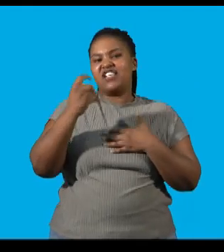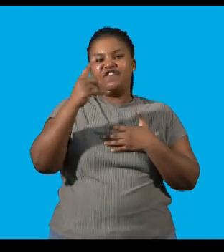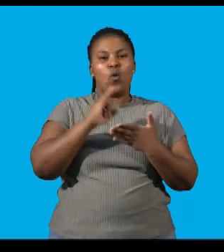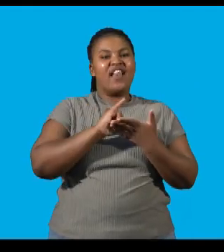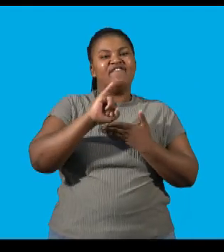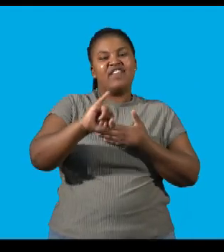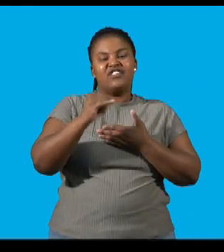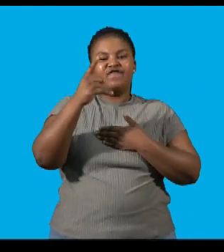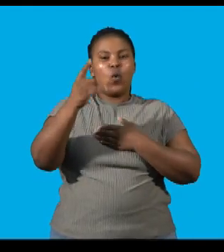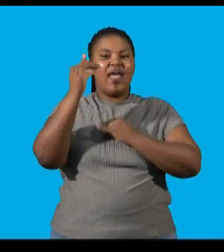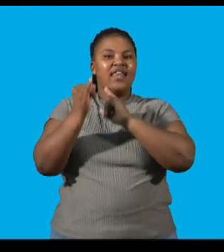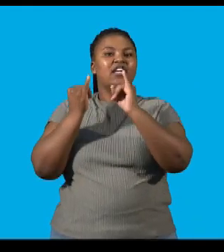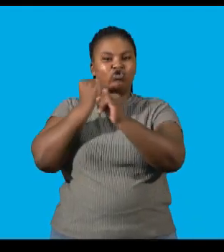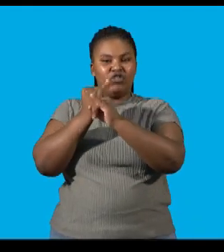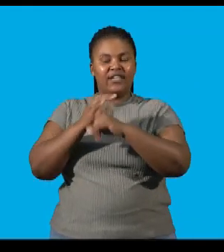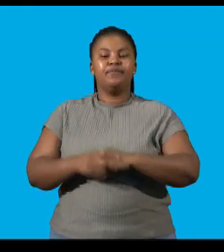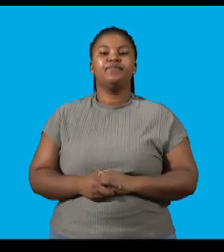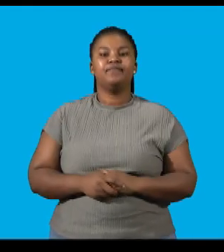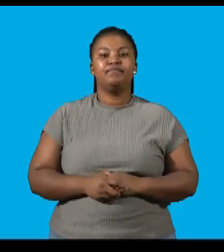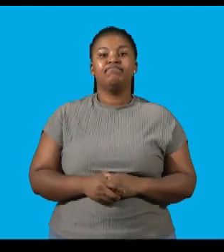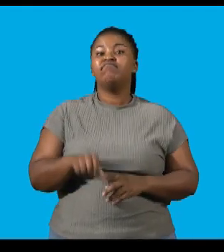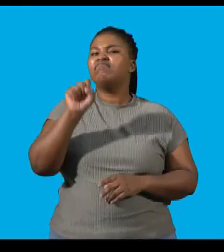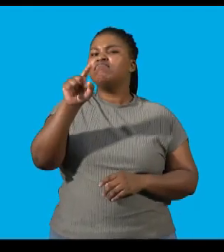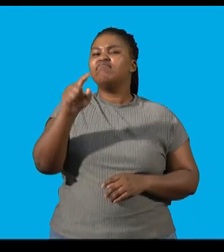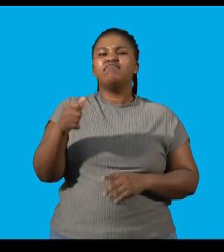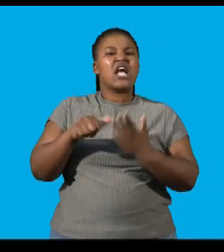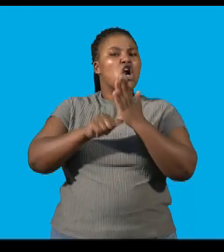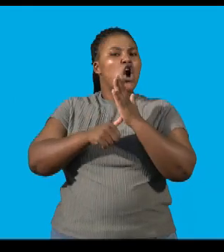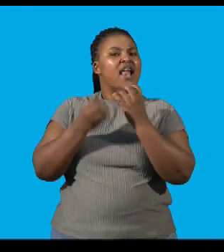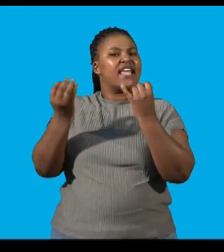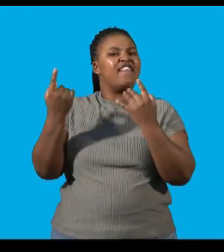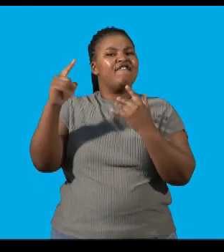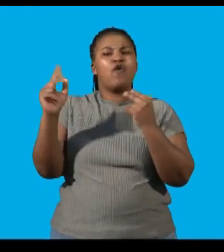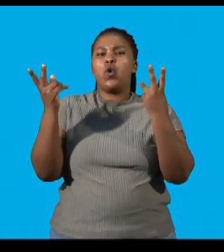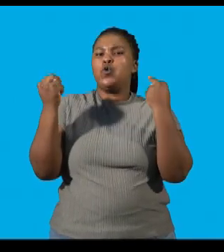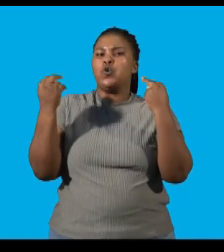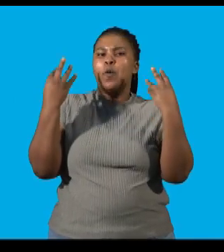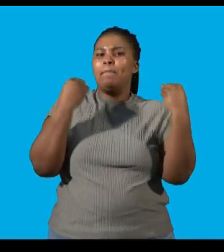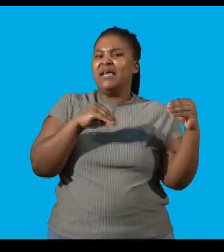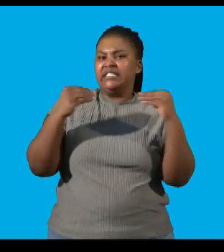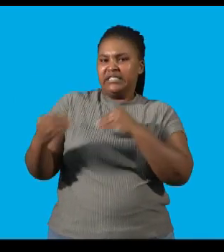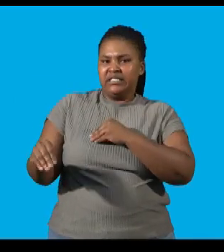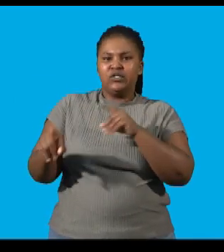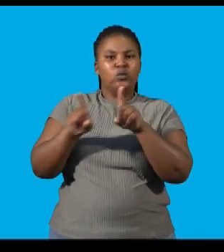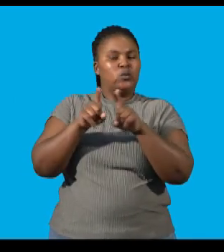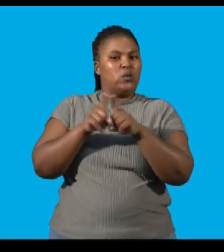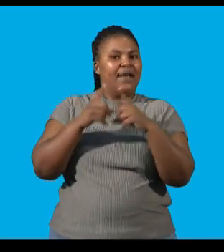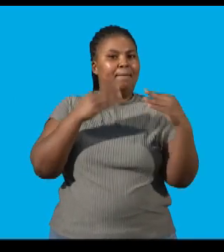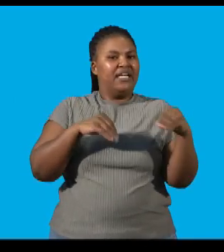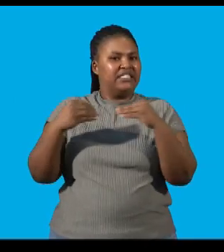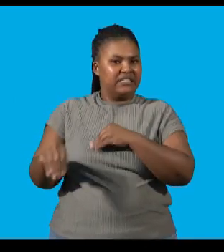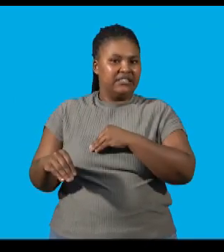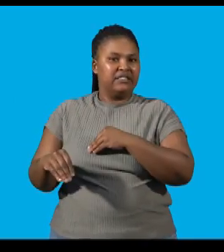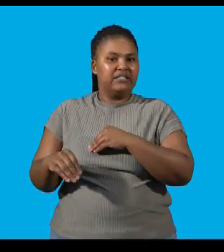in industries. So those grants are given for new businesses as well as for